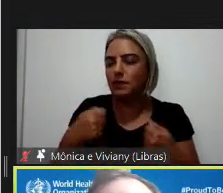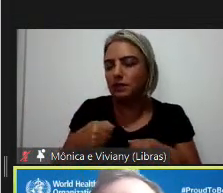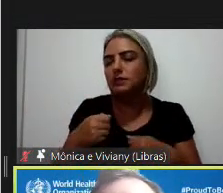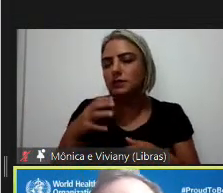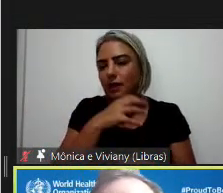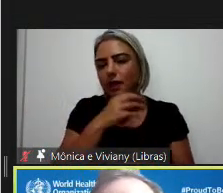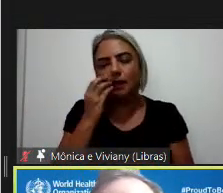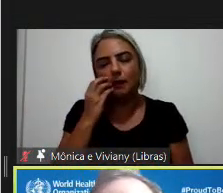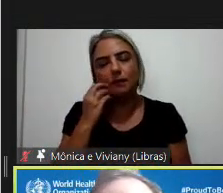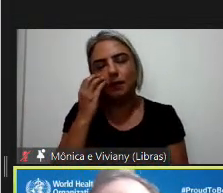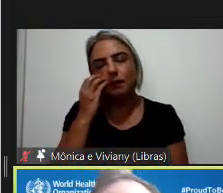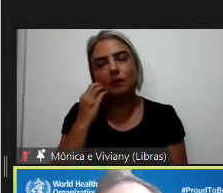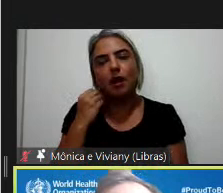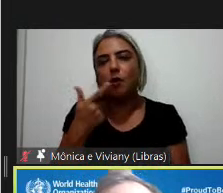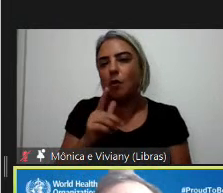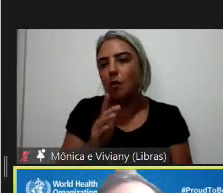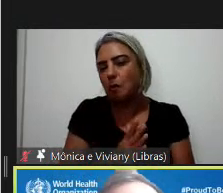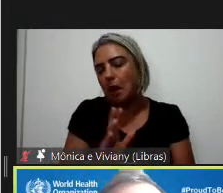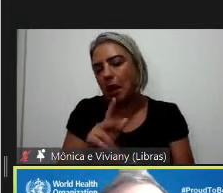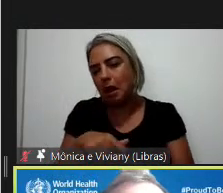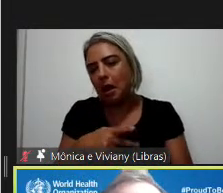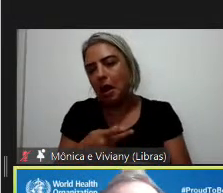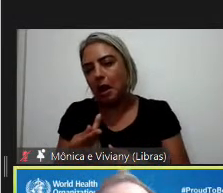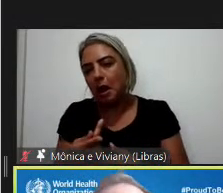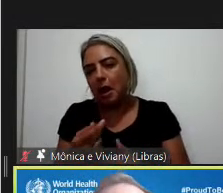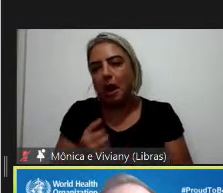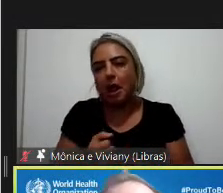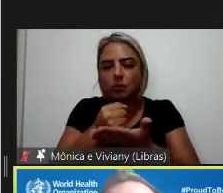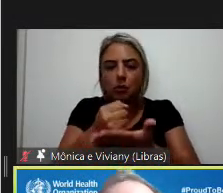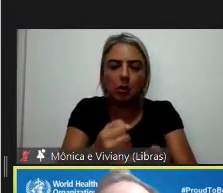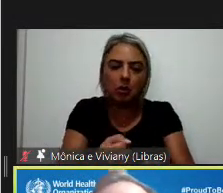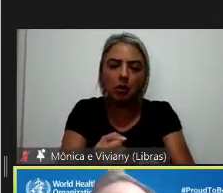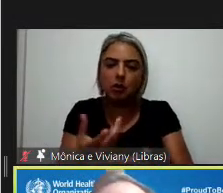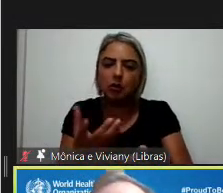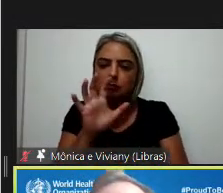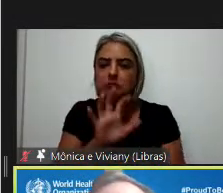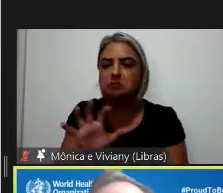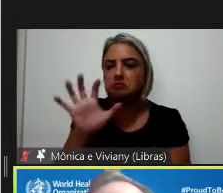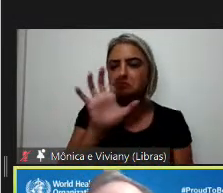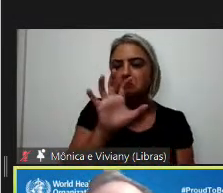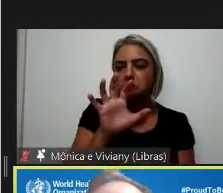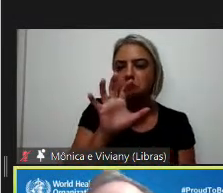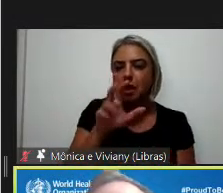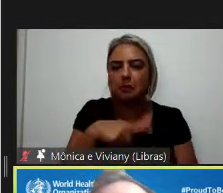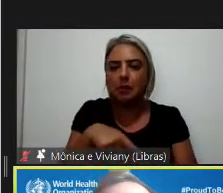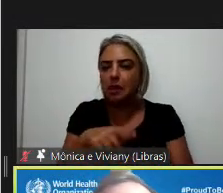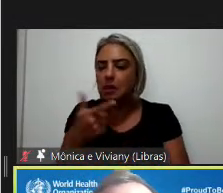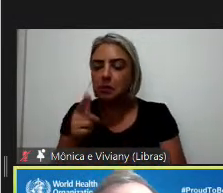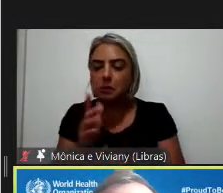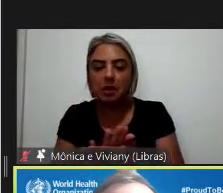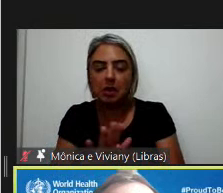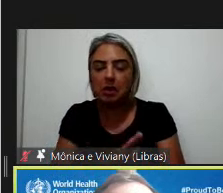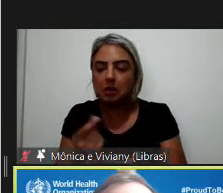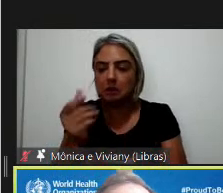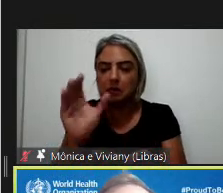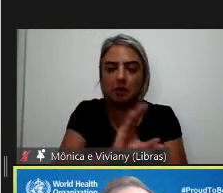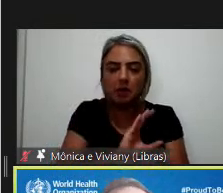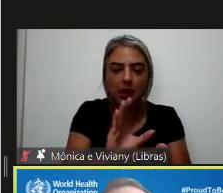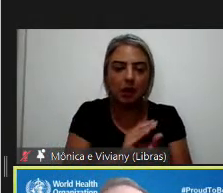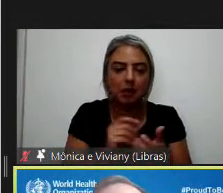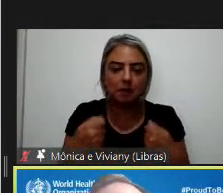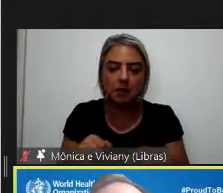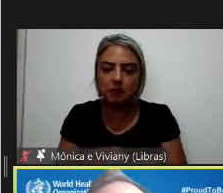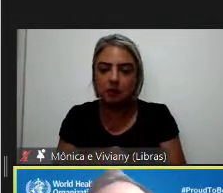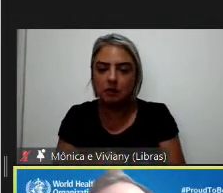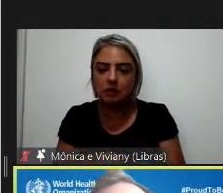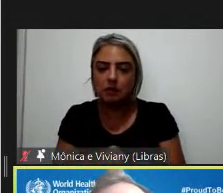providers or some regions in a country that do not receive the resources they need, and others would receive more. So how